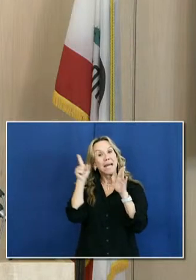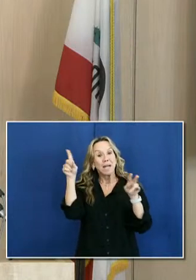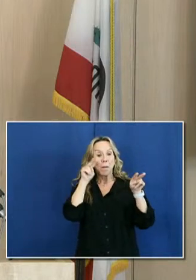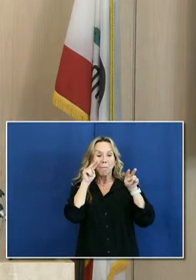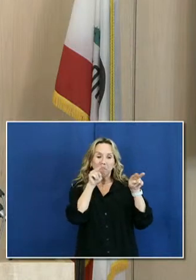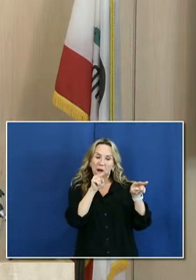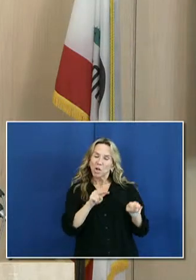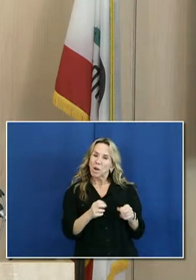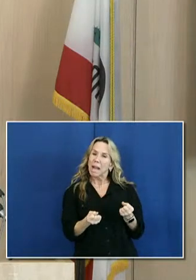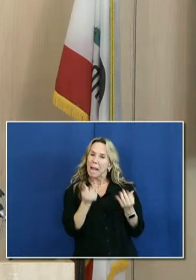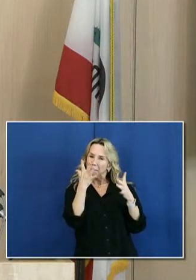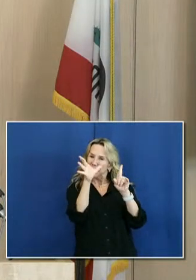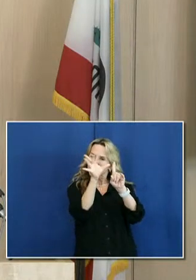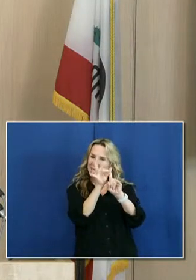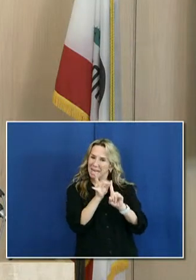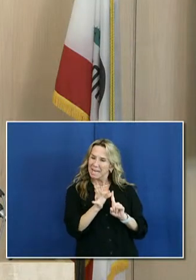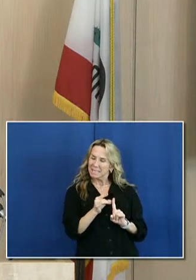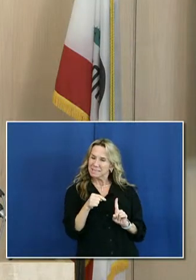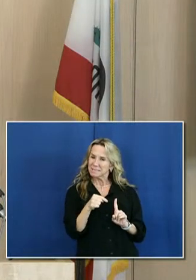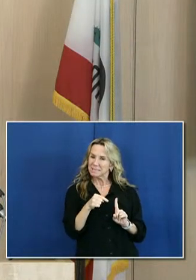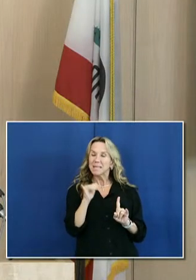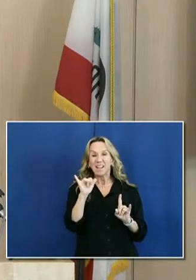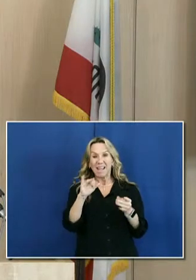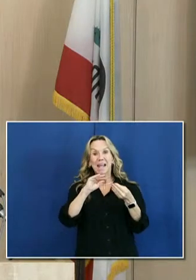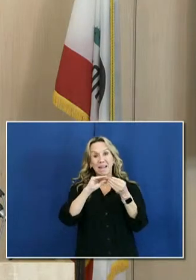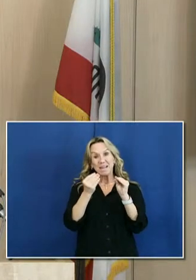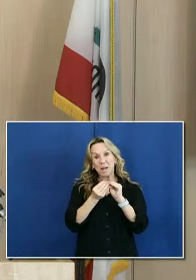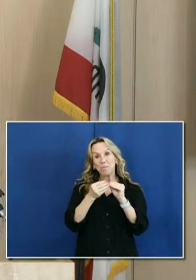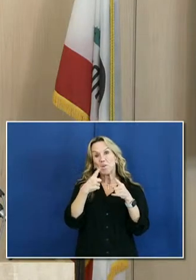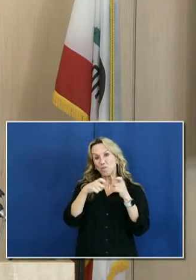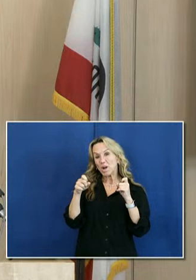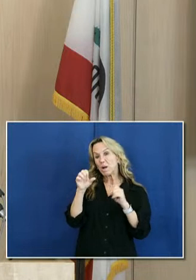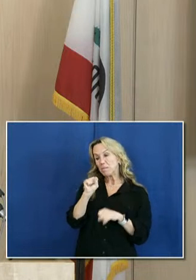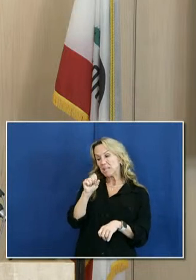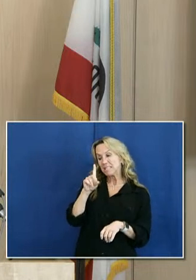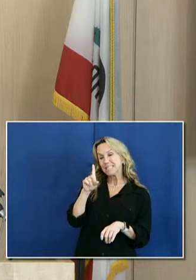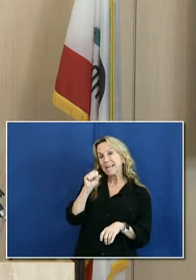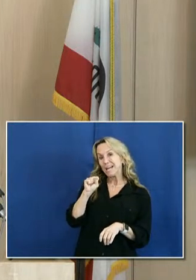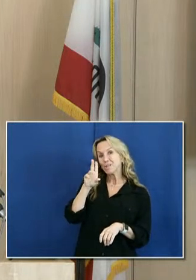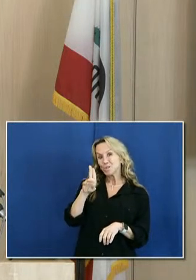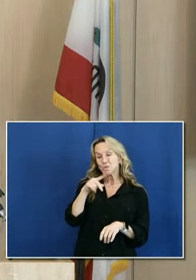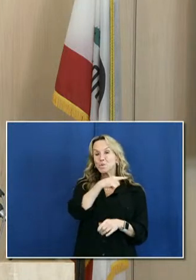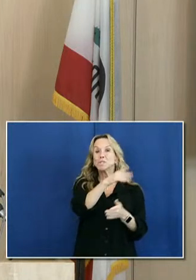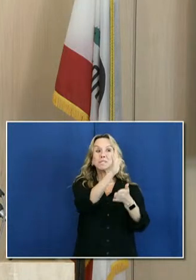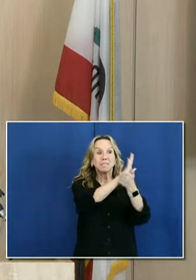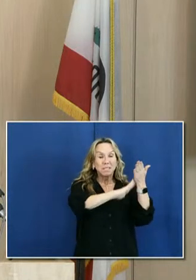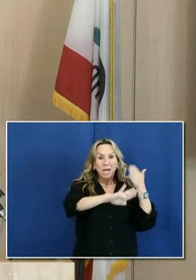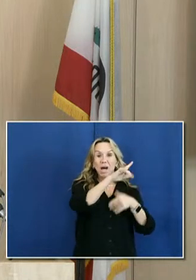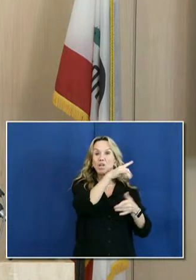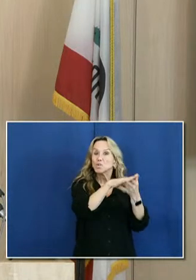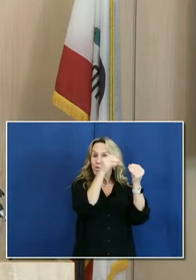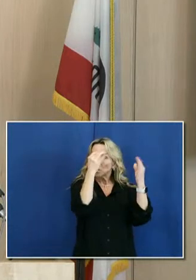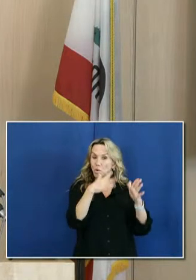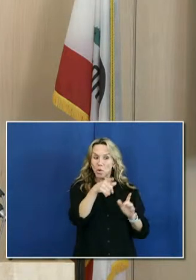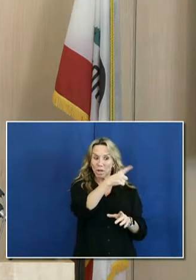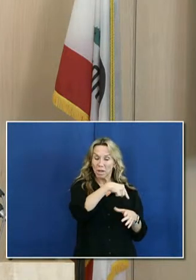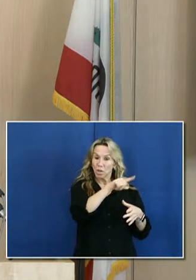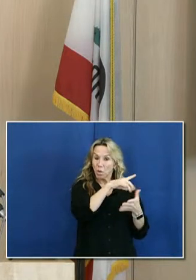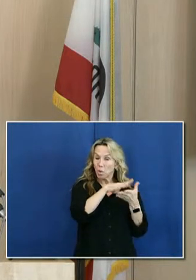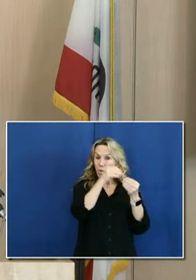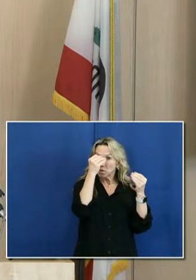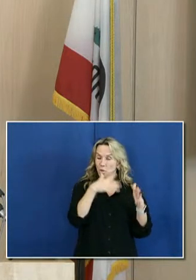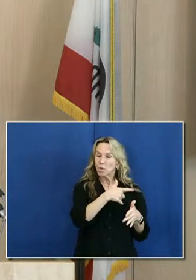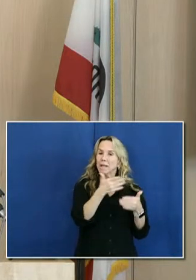counted include numbers from San Diego State University and other colleges where students are more